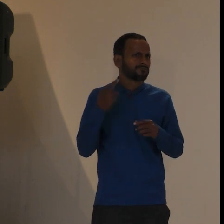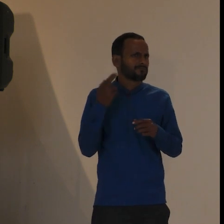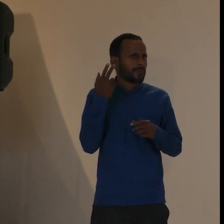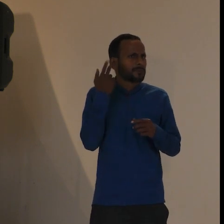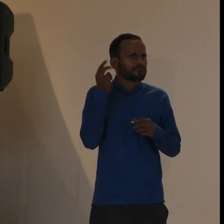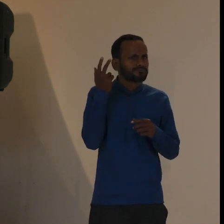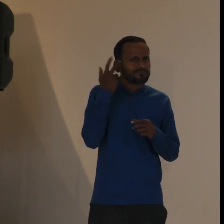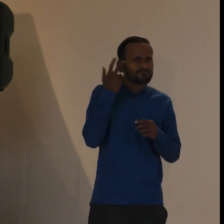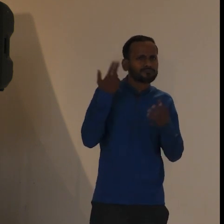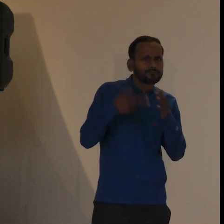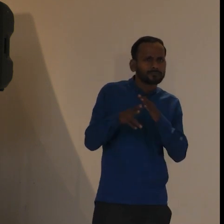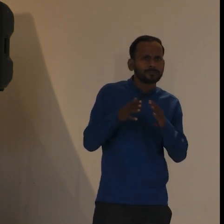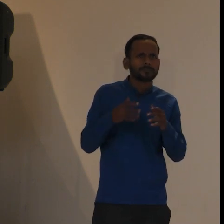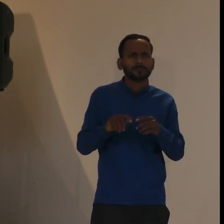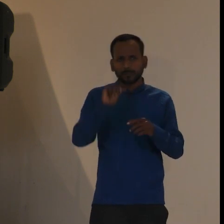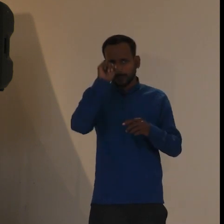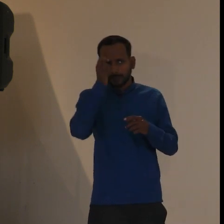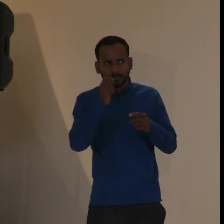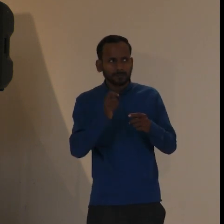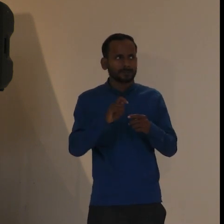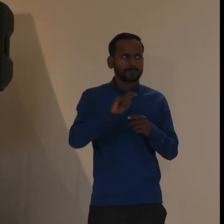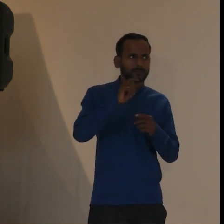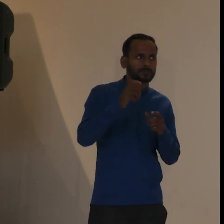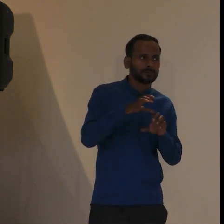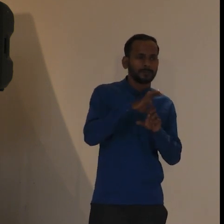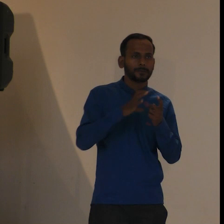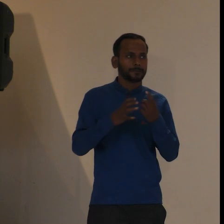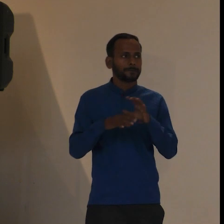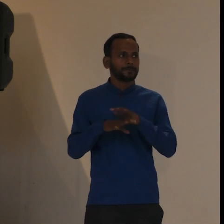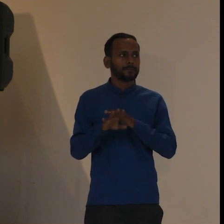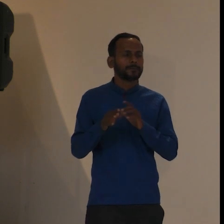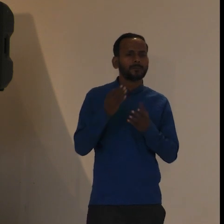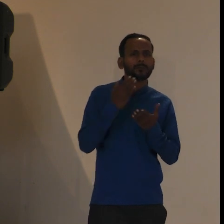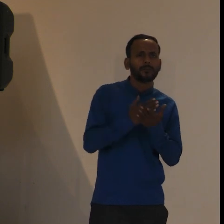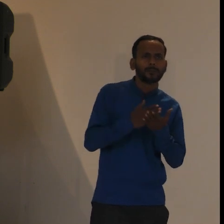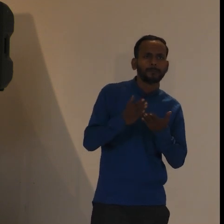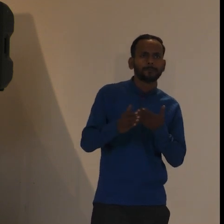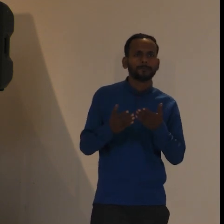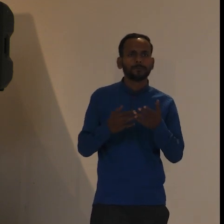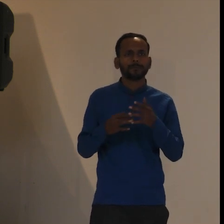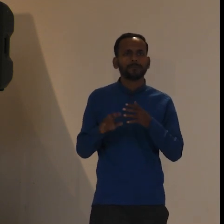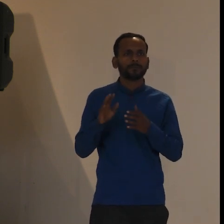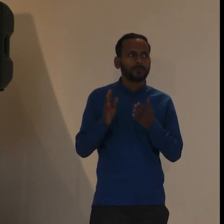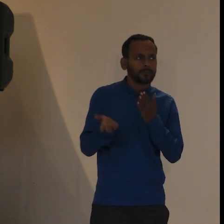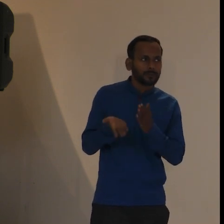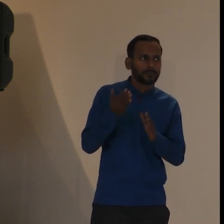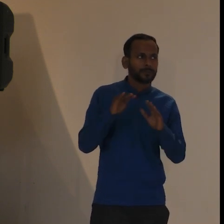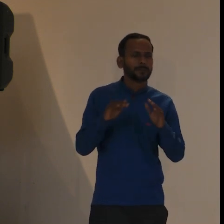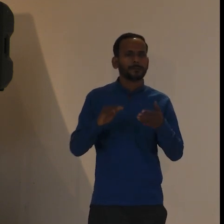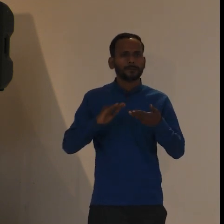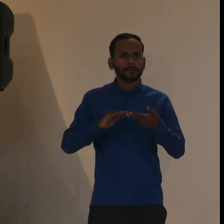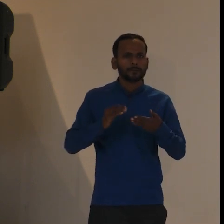a Hindu belief or a Hindu tradition where in many parts of South India there is a practice of giving brides dolls when they get